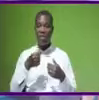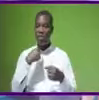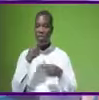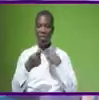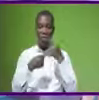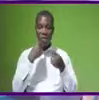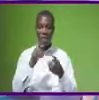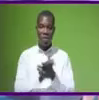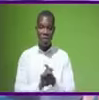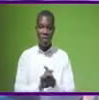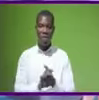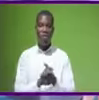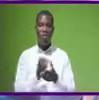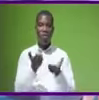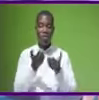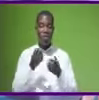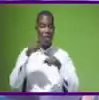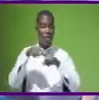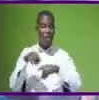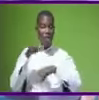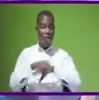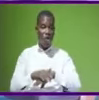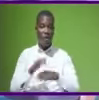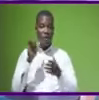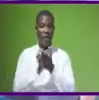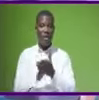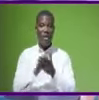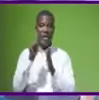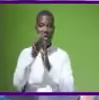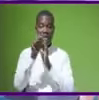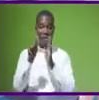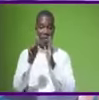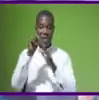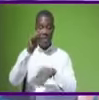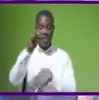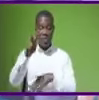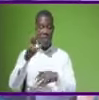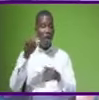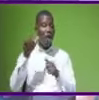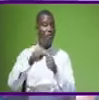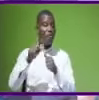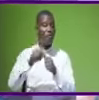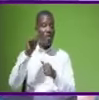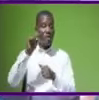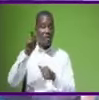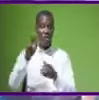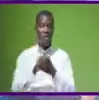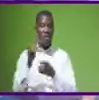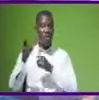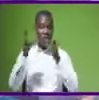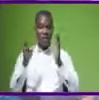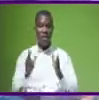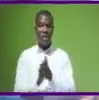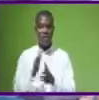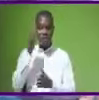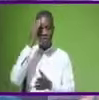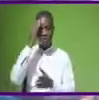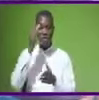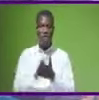pese, ye jina se asem weso, ema TV, any radio bia director, eya awe